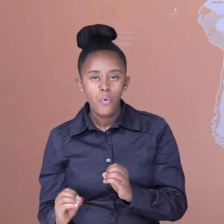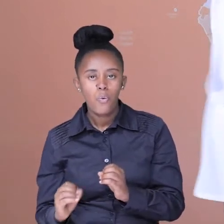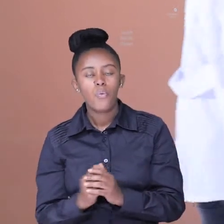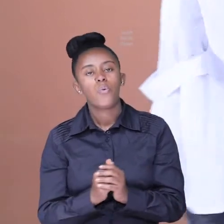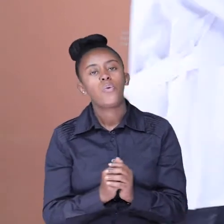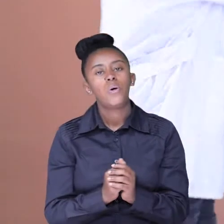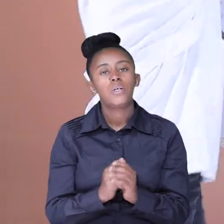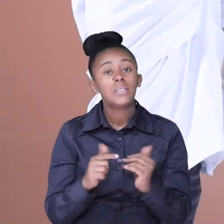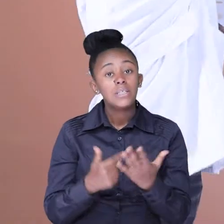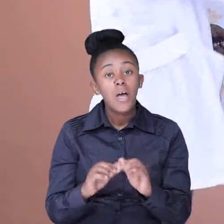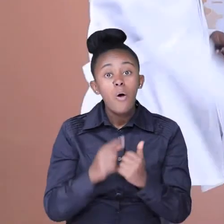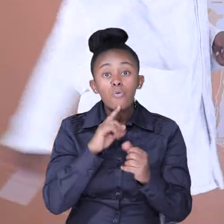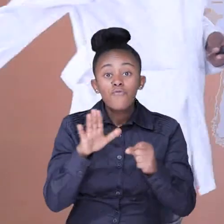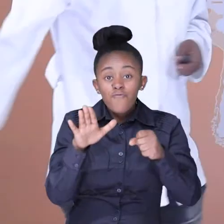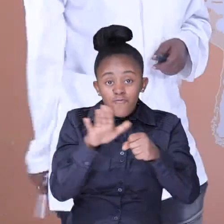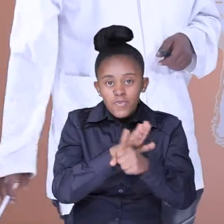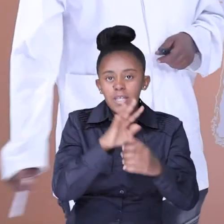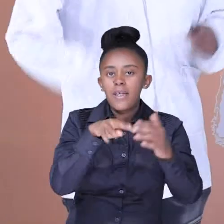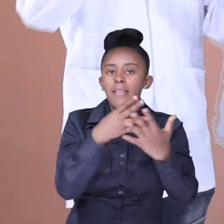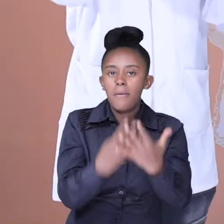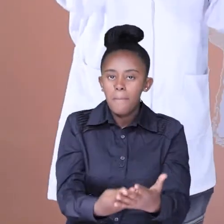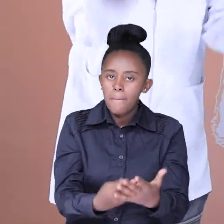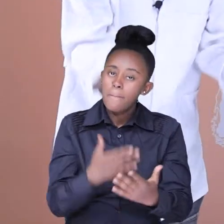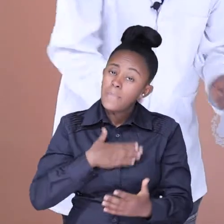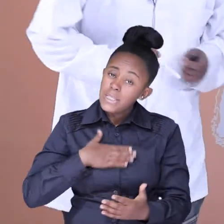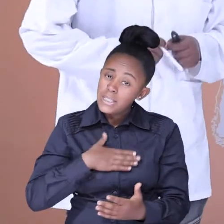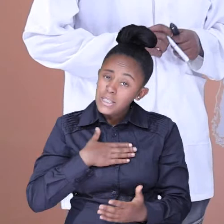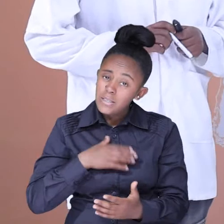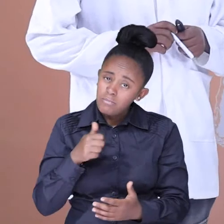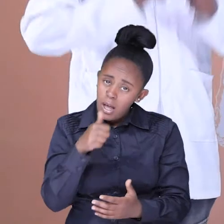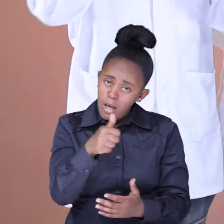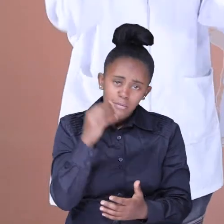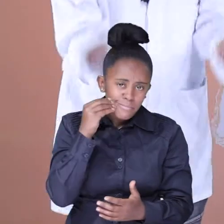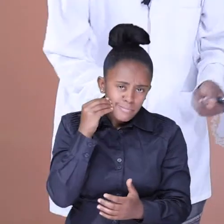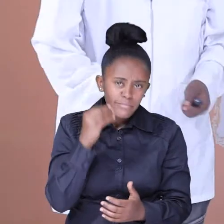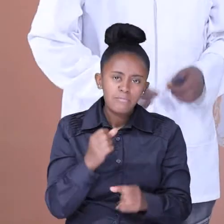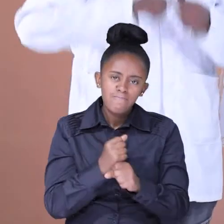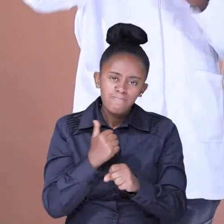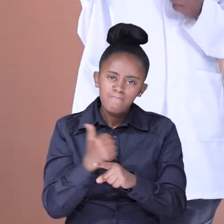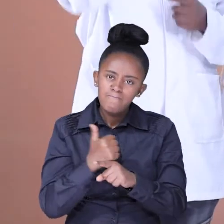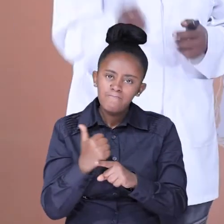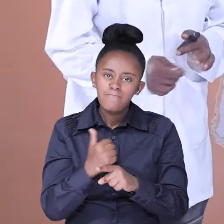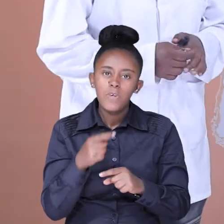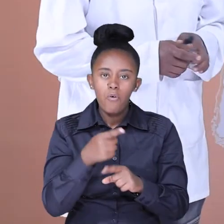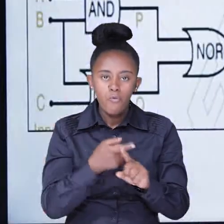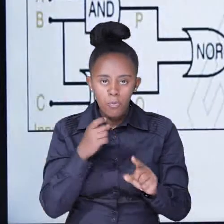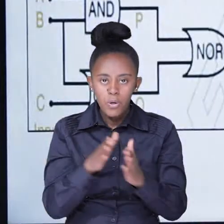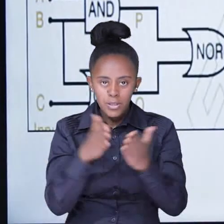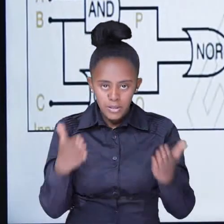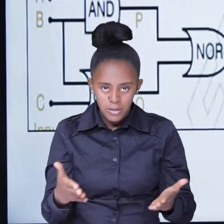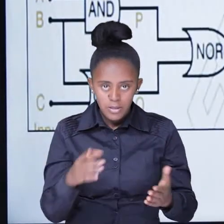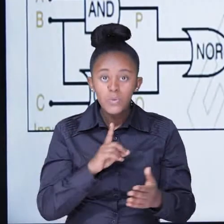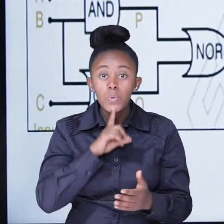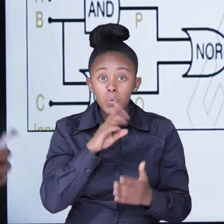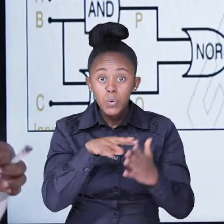0. This is how to fill the table. Please practice by yourself in your home from your exercise book. The